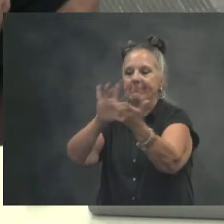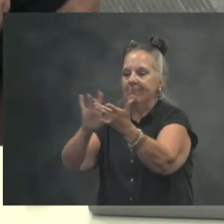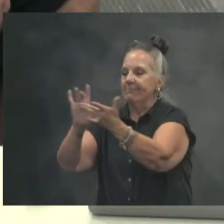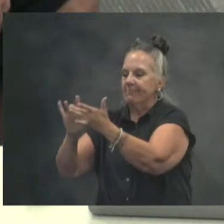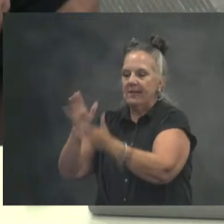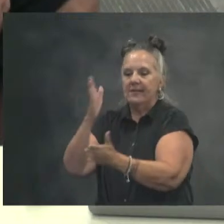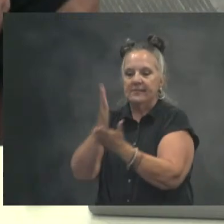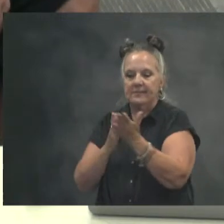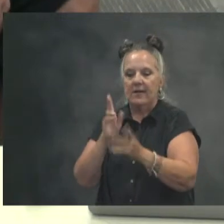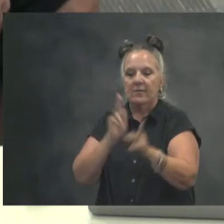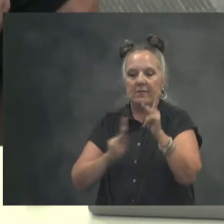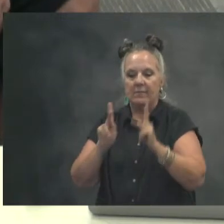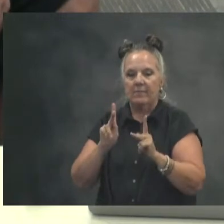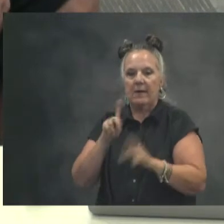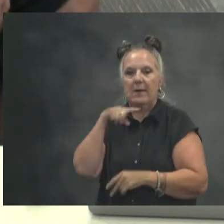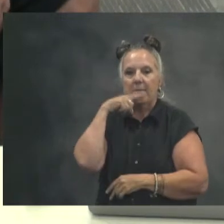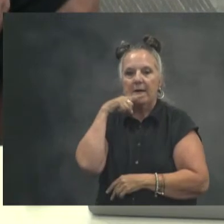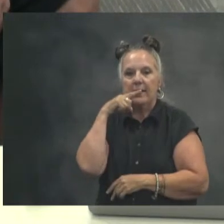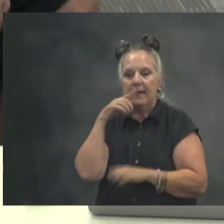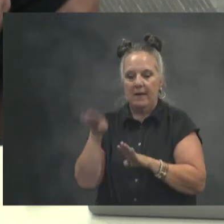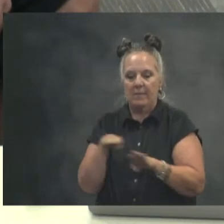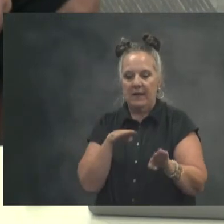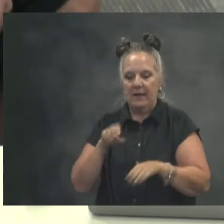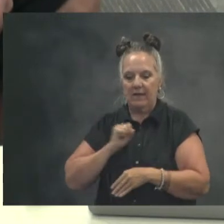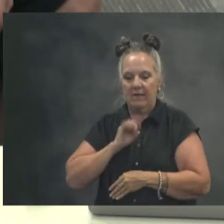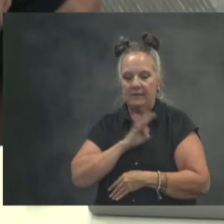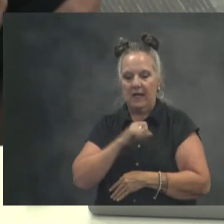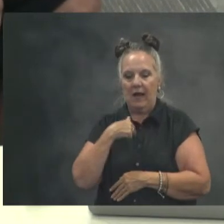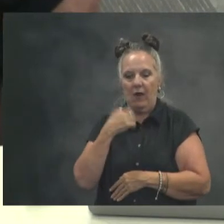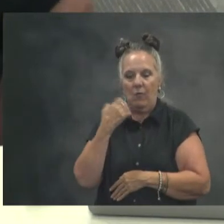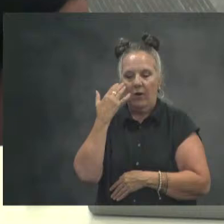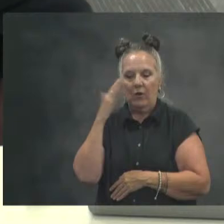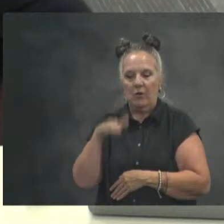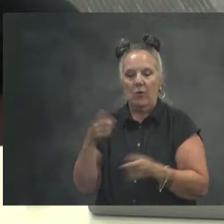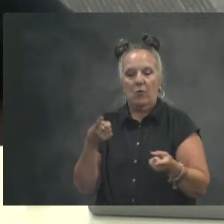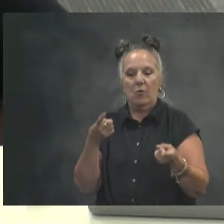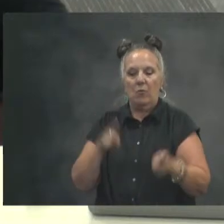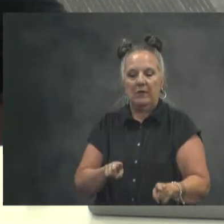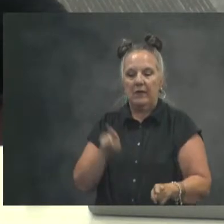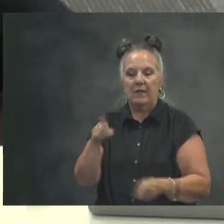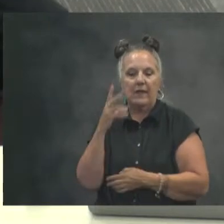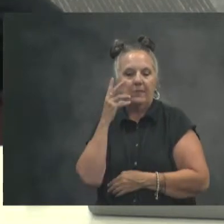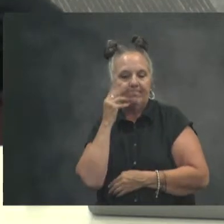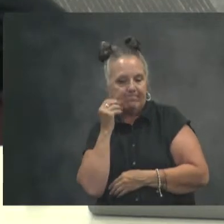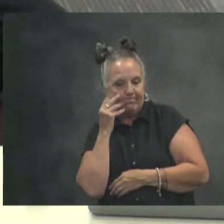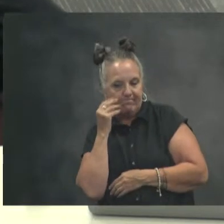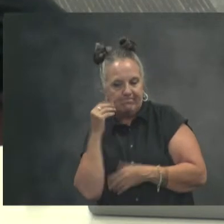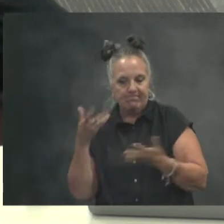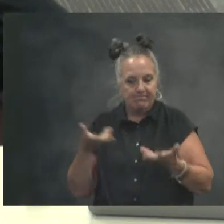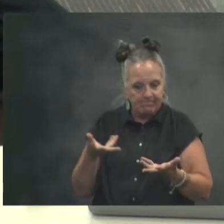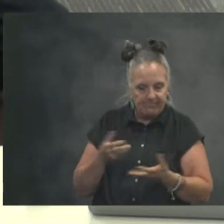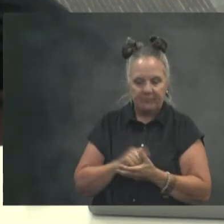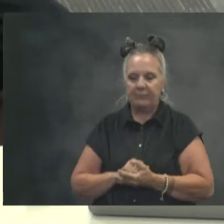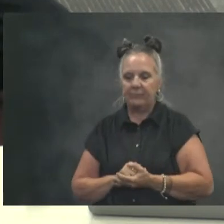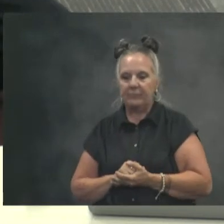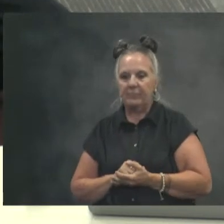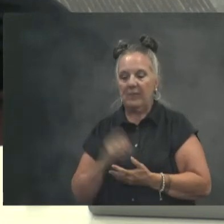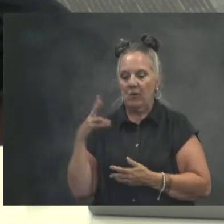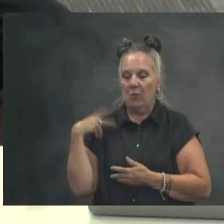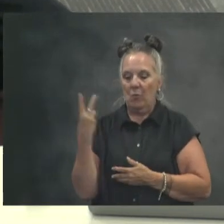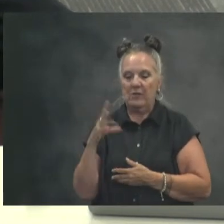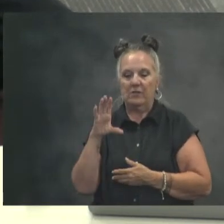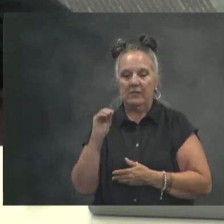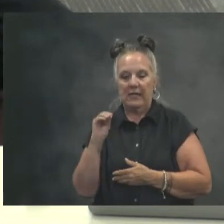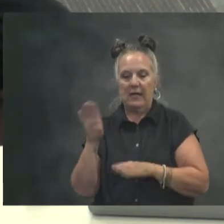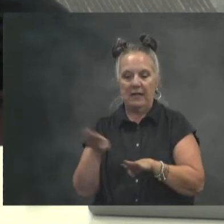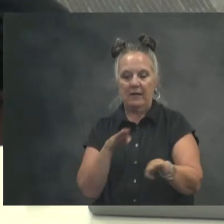Public behavior staff because I want to learn more about what is happening and what they're experiencing. The Washington County behavior staff,